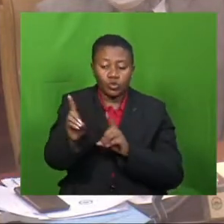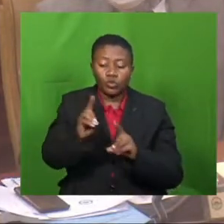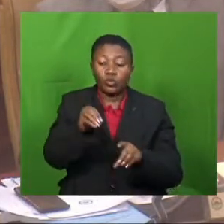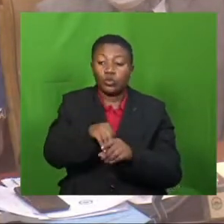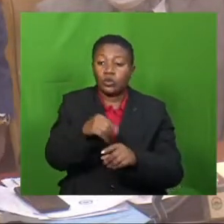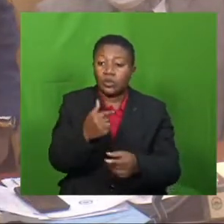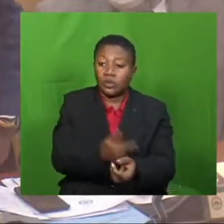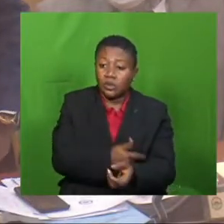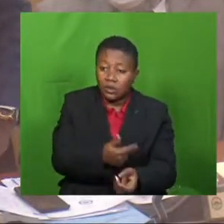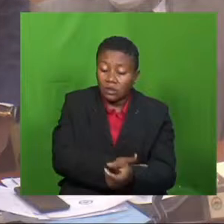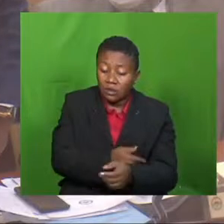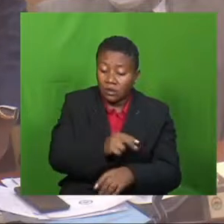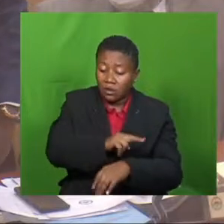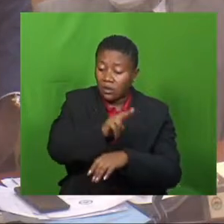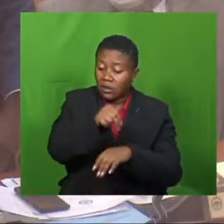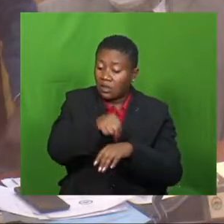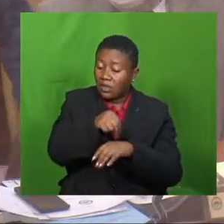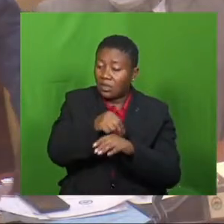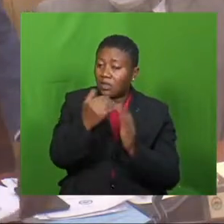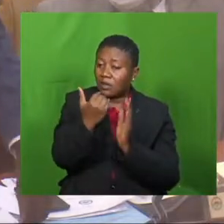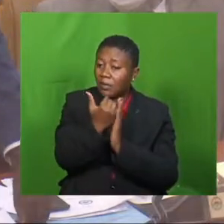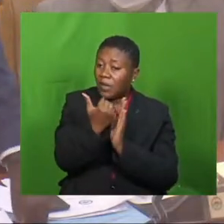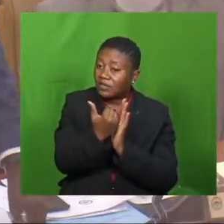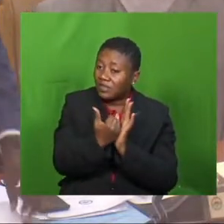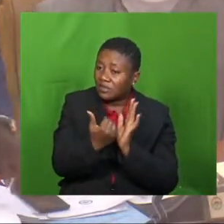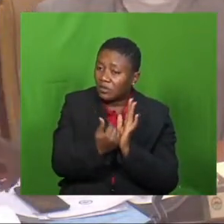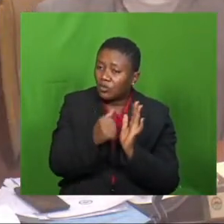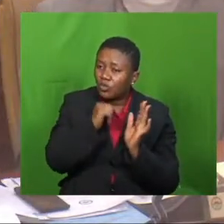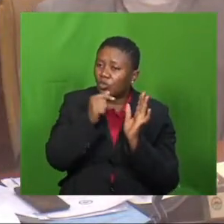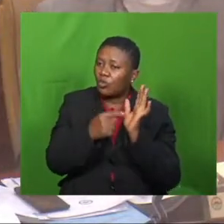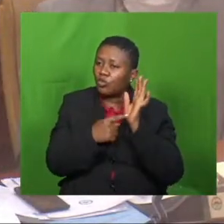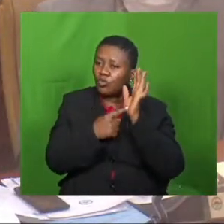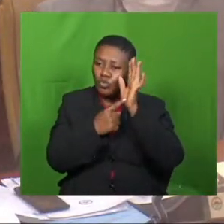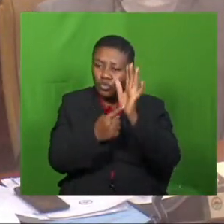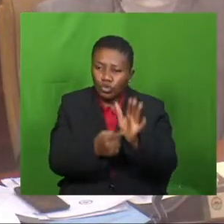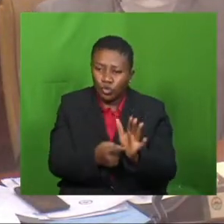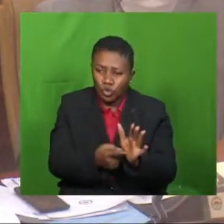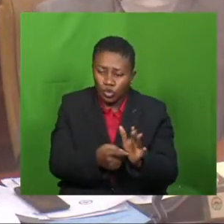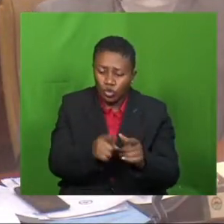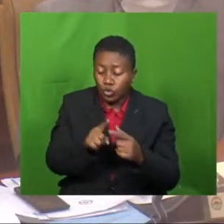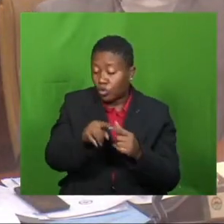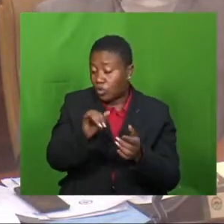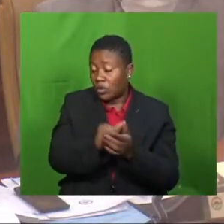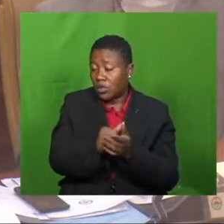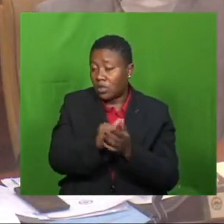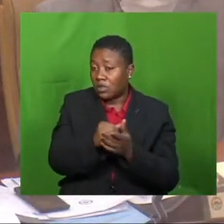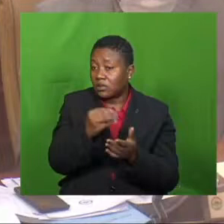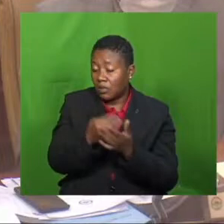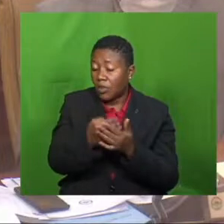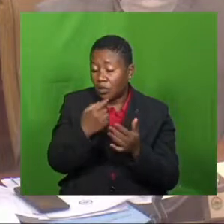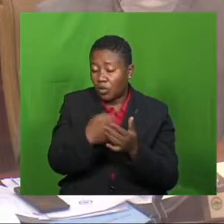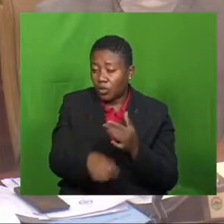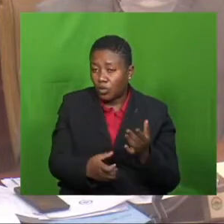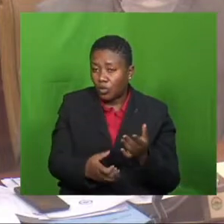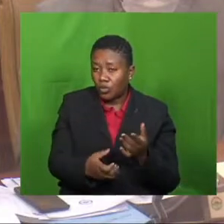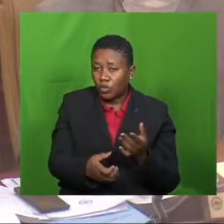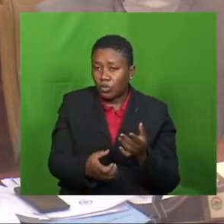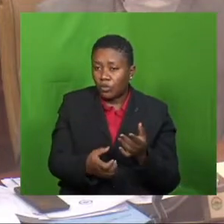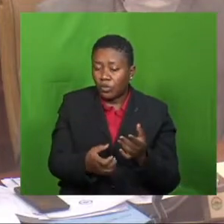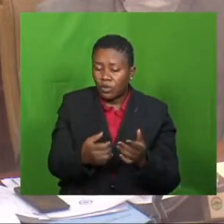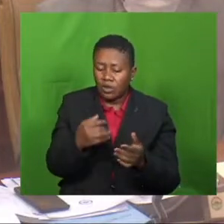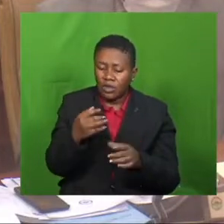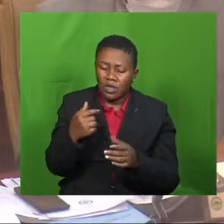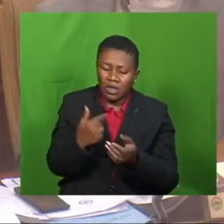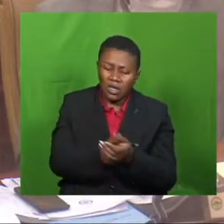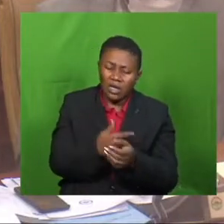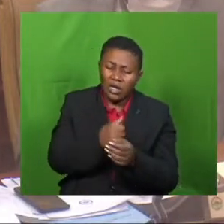Our national budget normally will not reflect even up to that amount. Ghana is not taking full